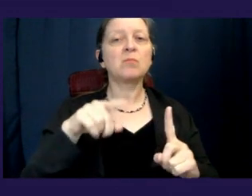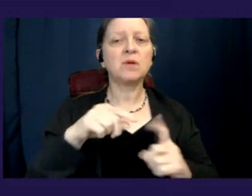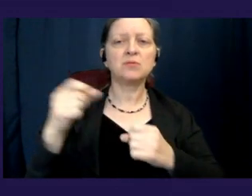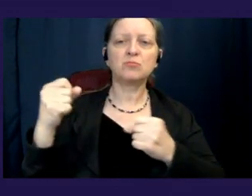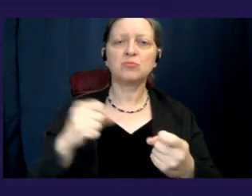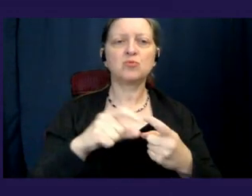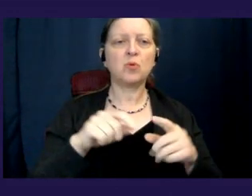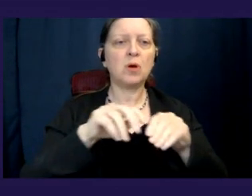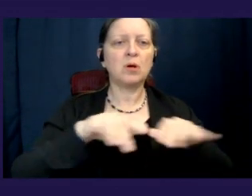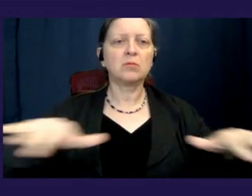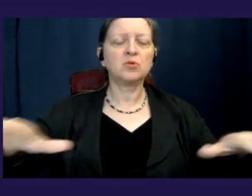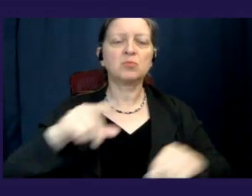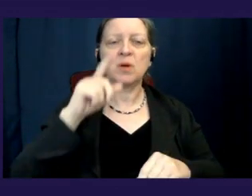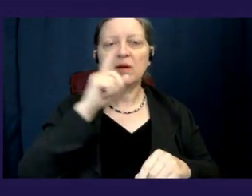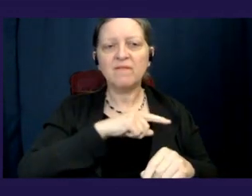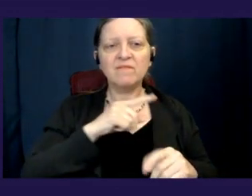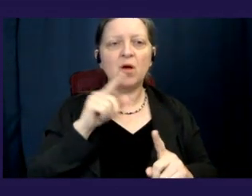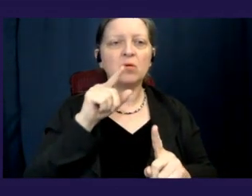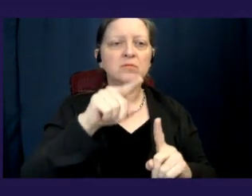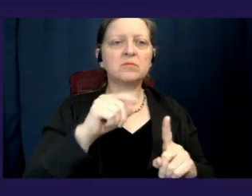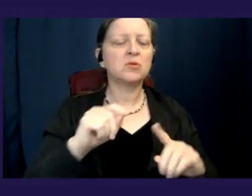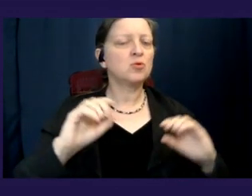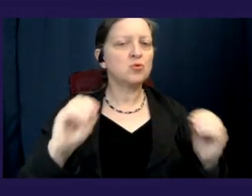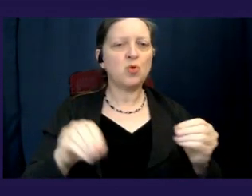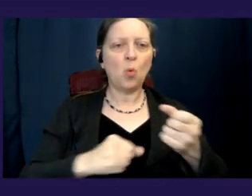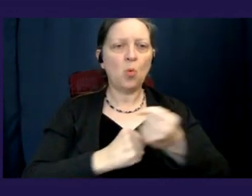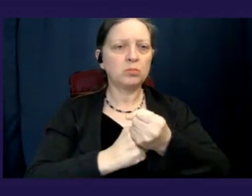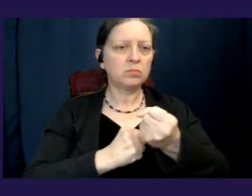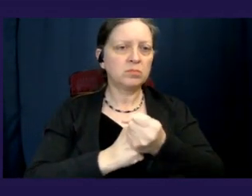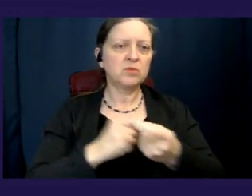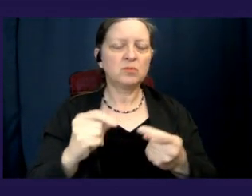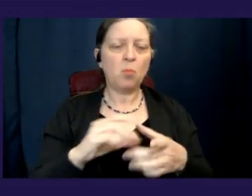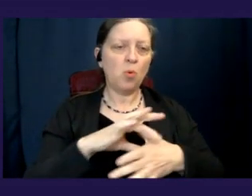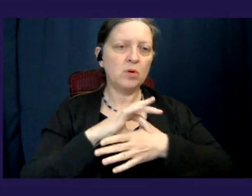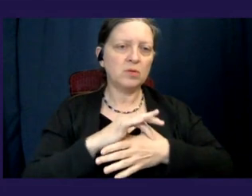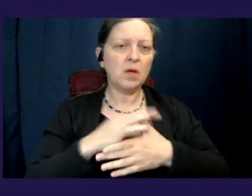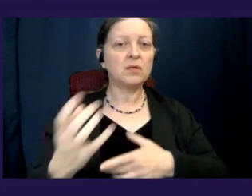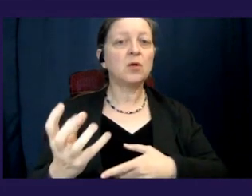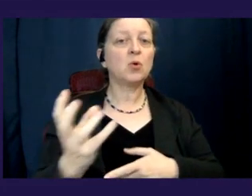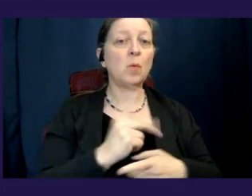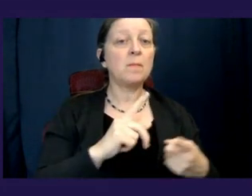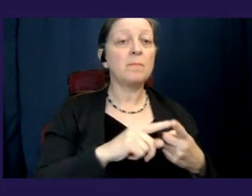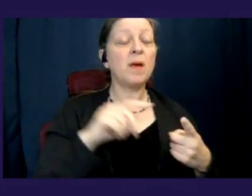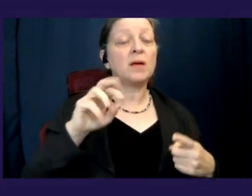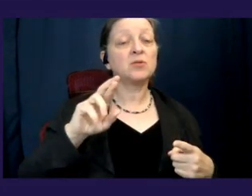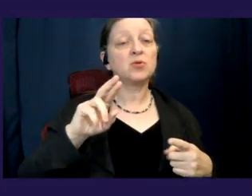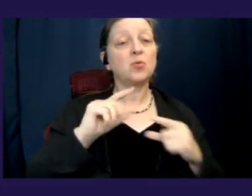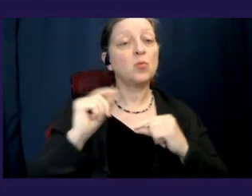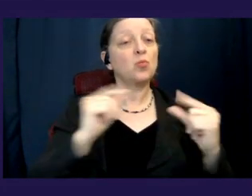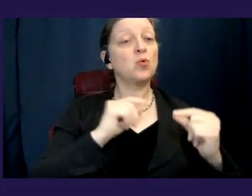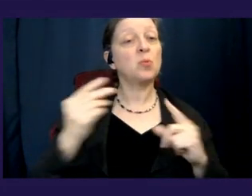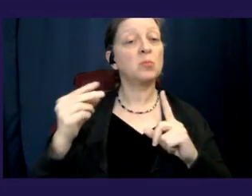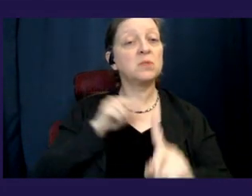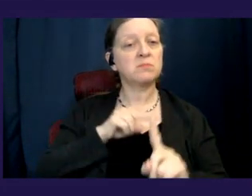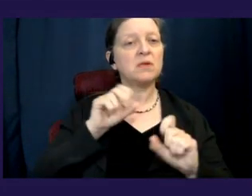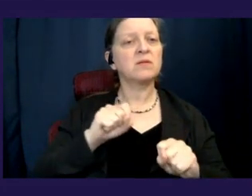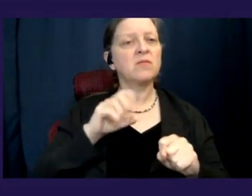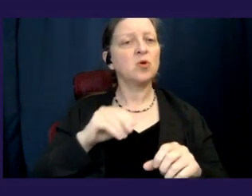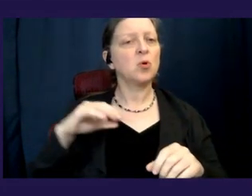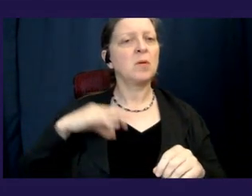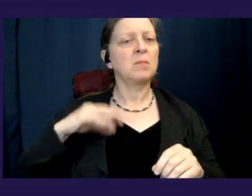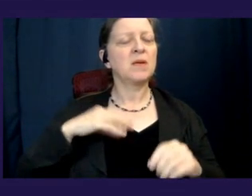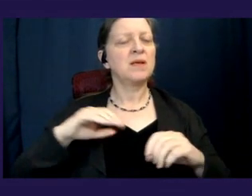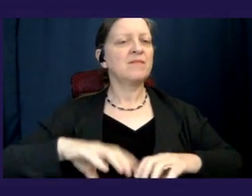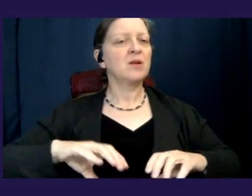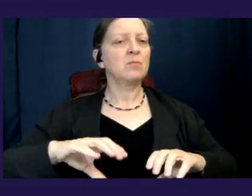A return to rumoring perspective, I think, could be really beneficial for crisis communicators as they try to rebuild trust. And that I'm happy to